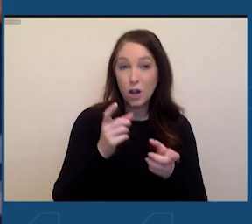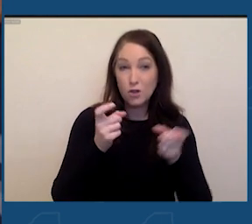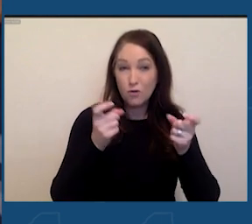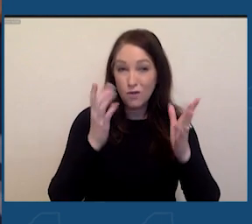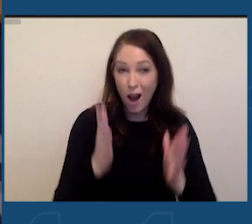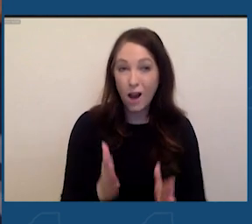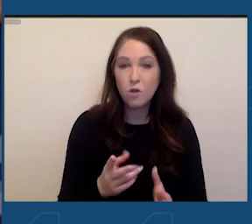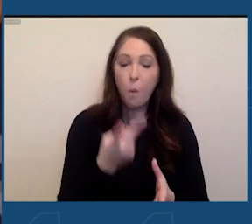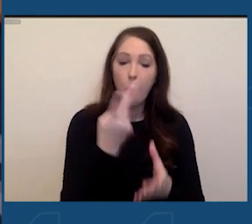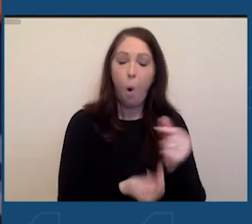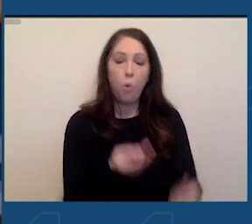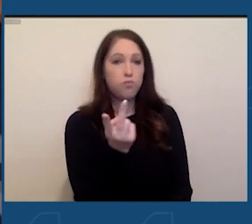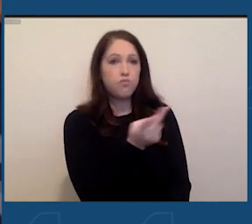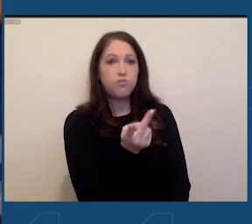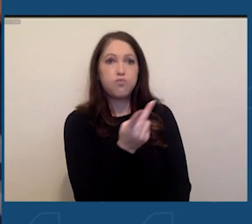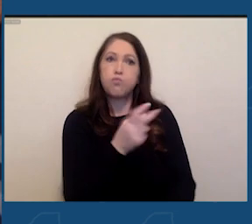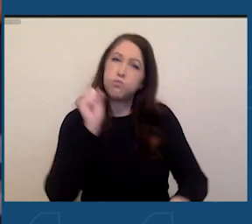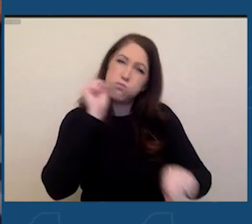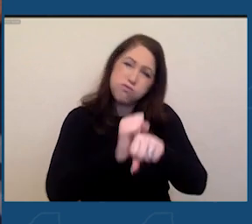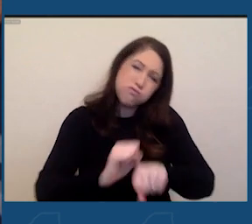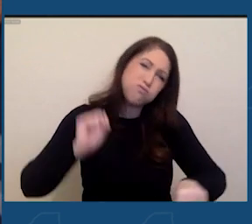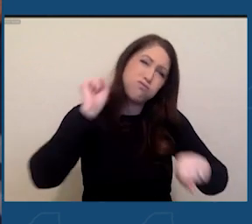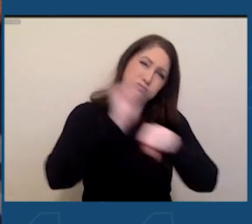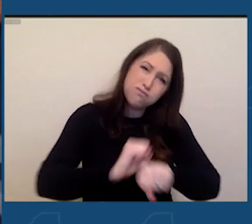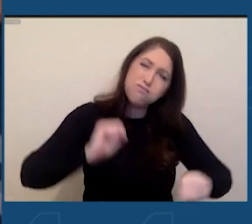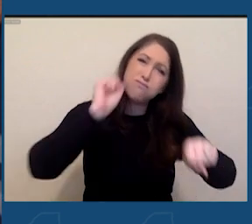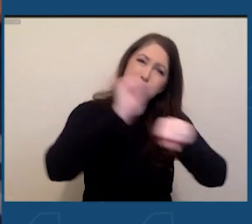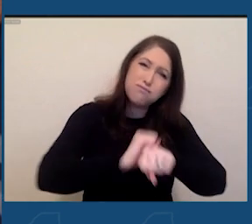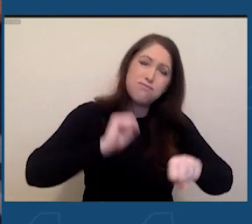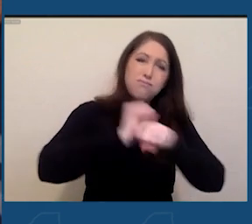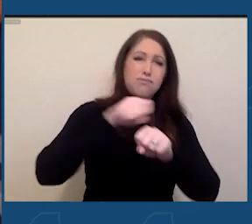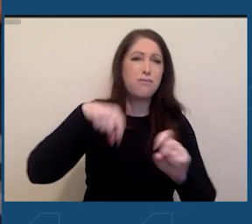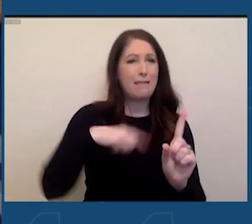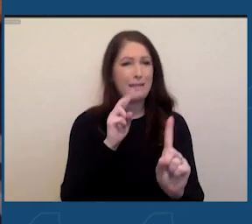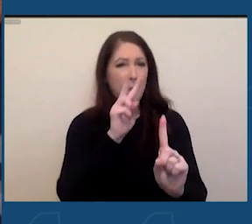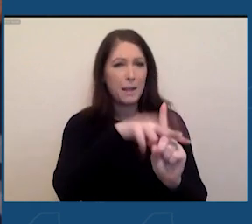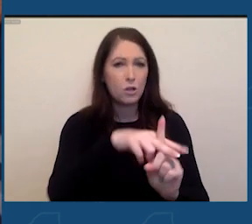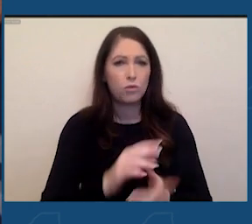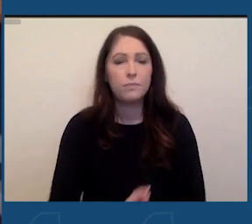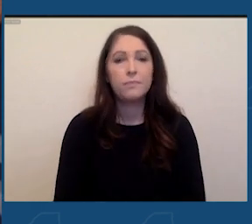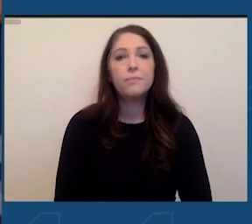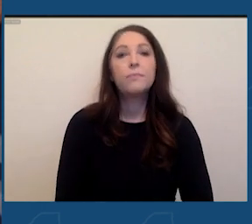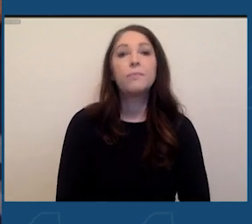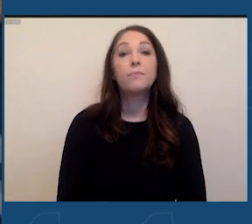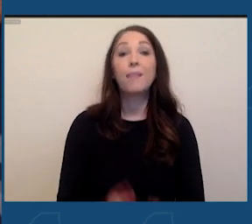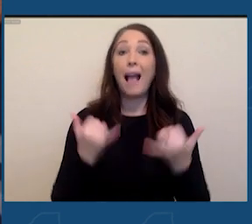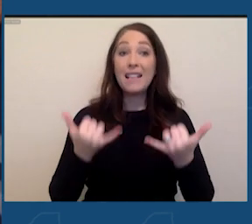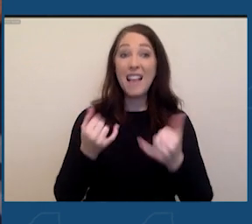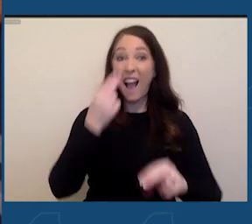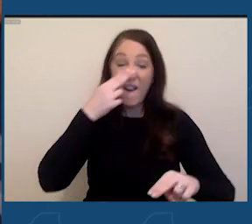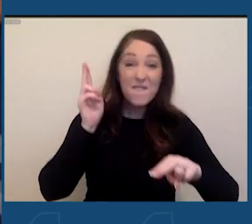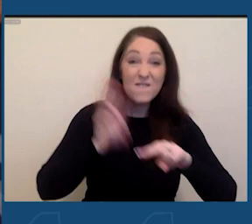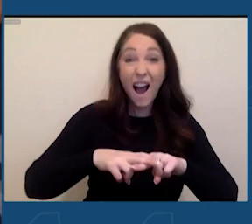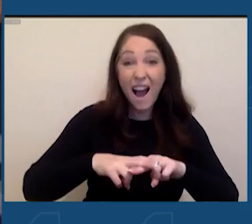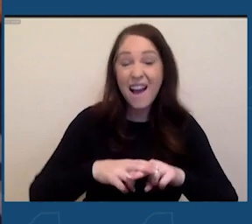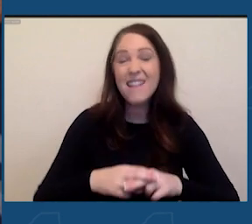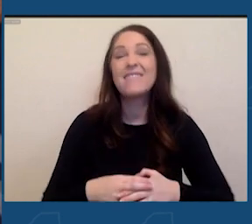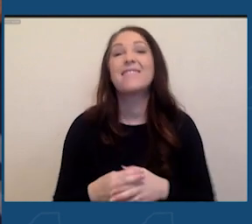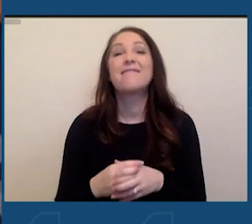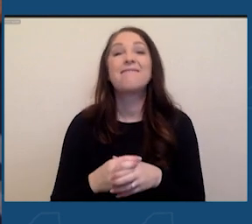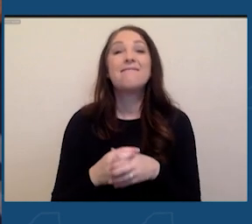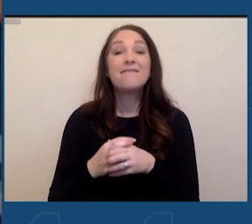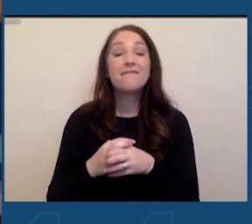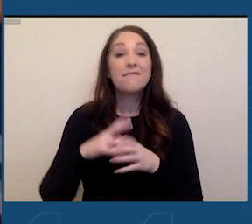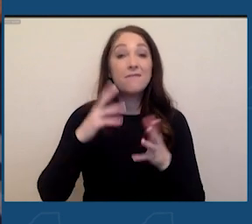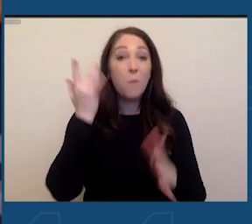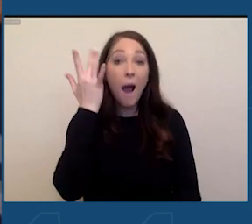worked very, very hard on this application. Now comes the fun part, because the governor